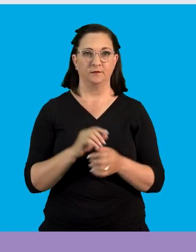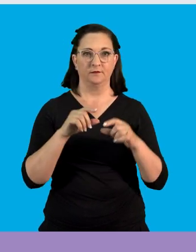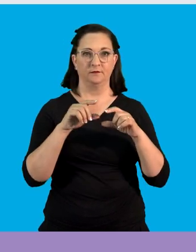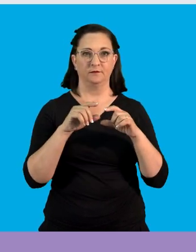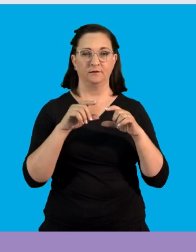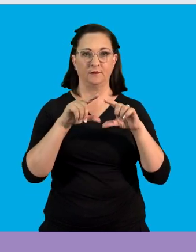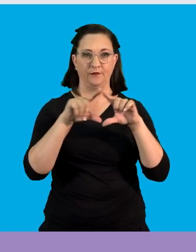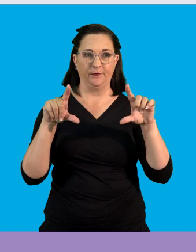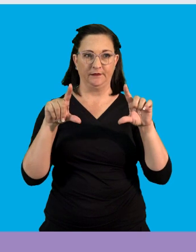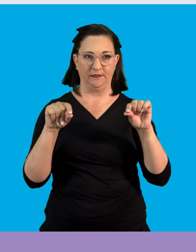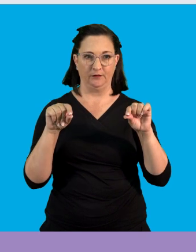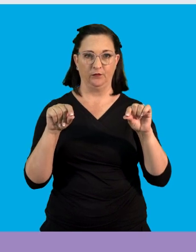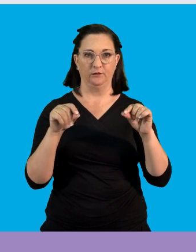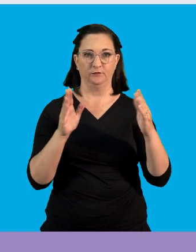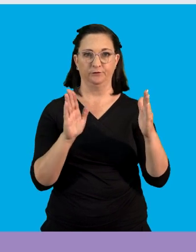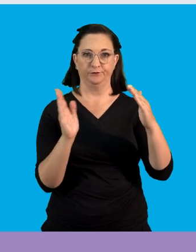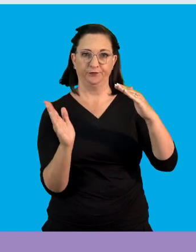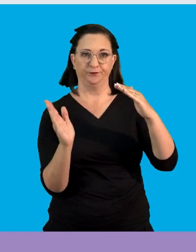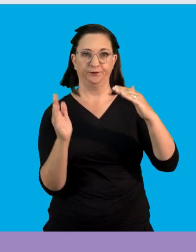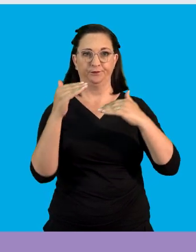rectangle and a parallelogram.